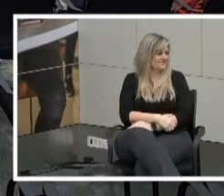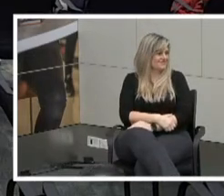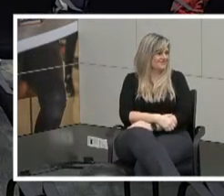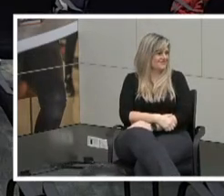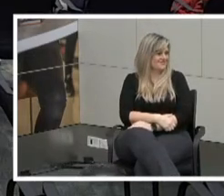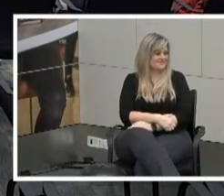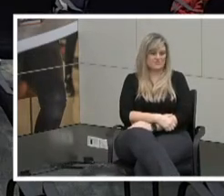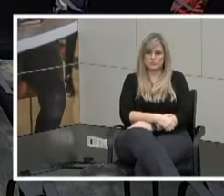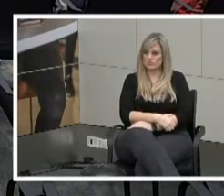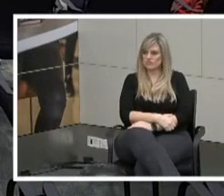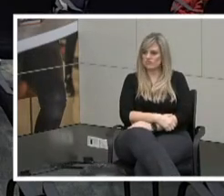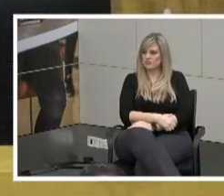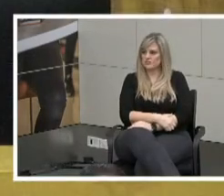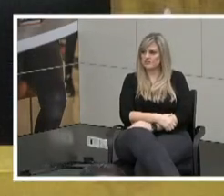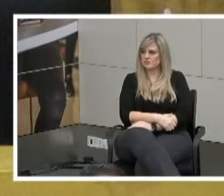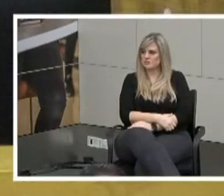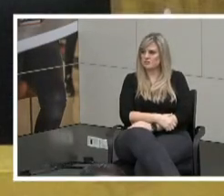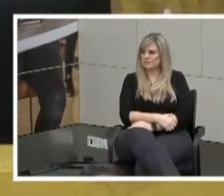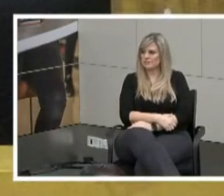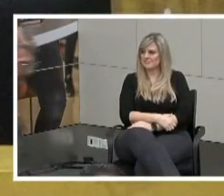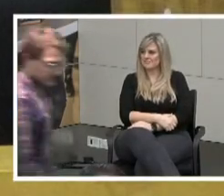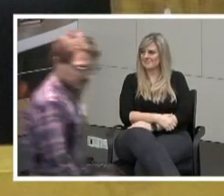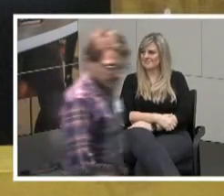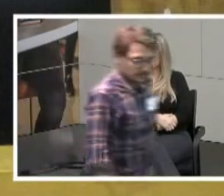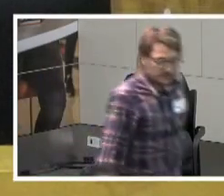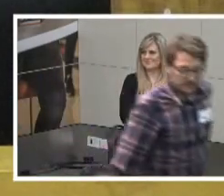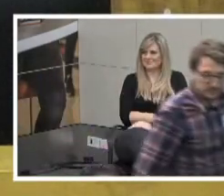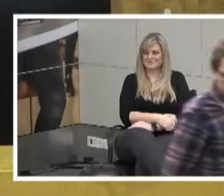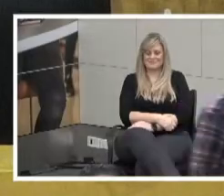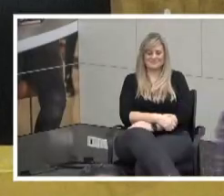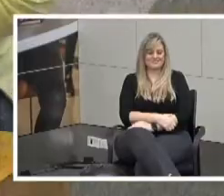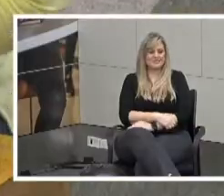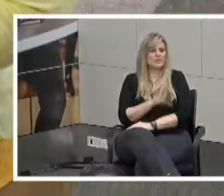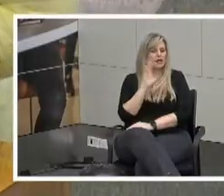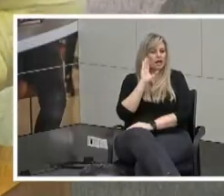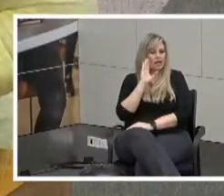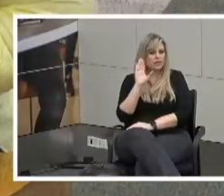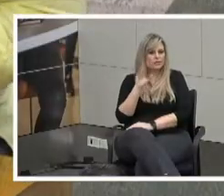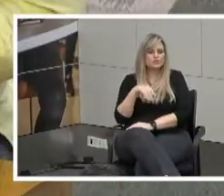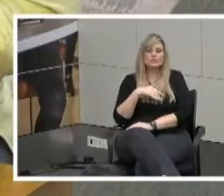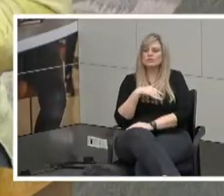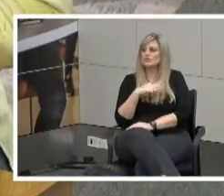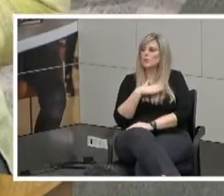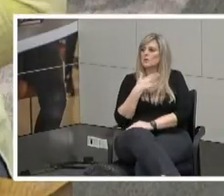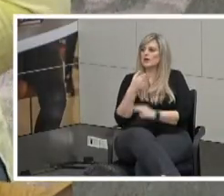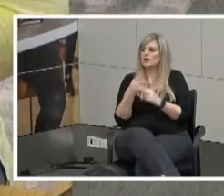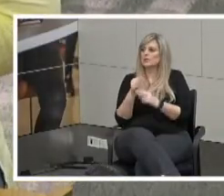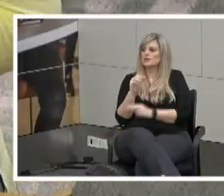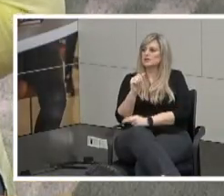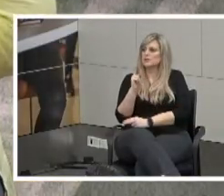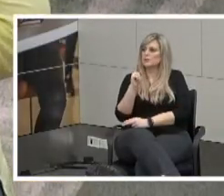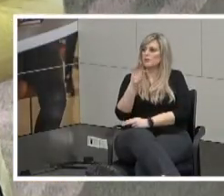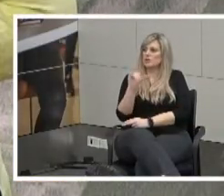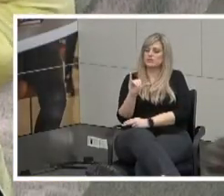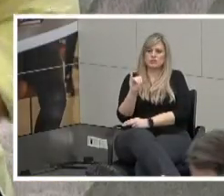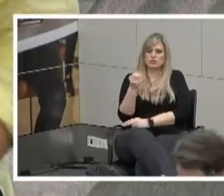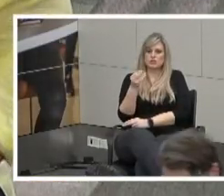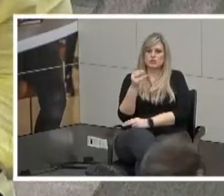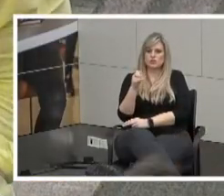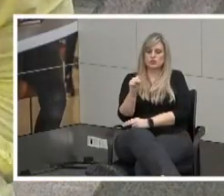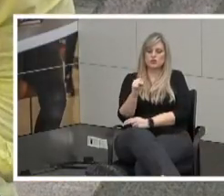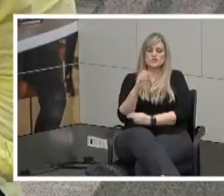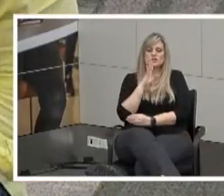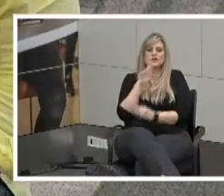you Miss Jones hi um my name is Marcy Jones I'm speaking about teacher